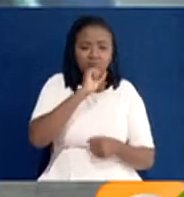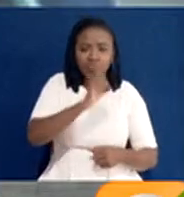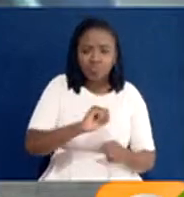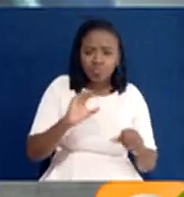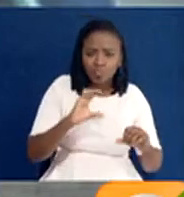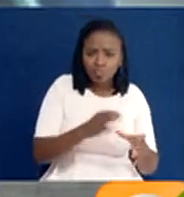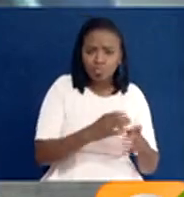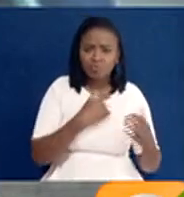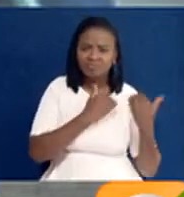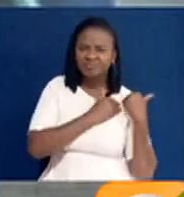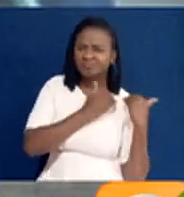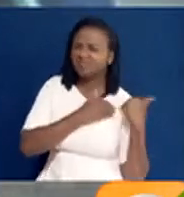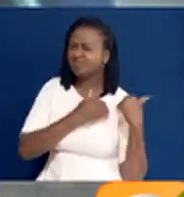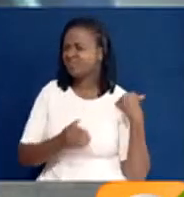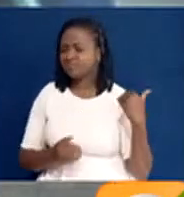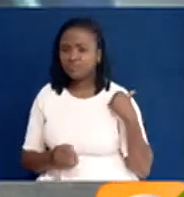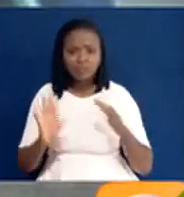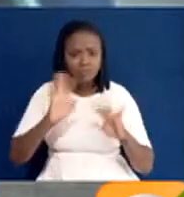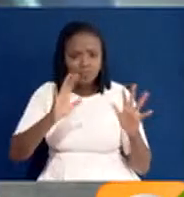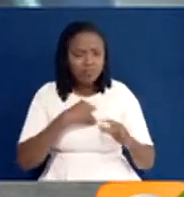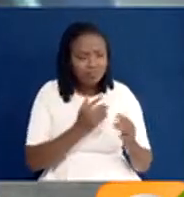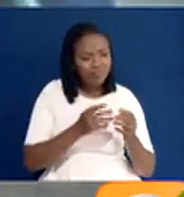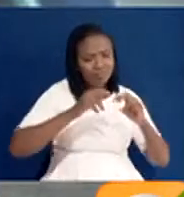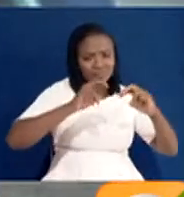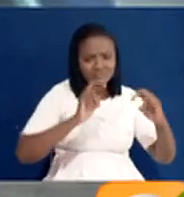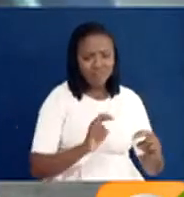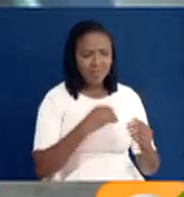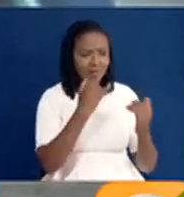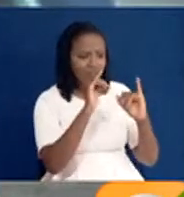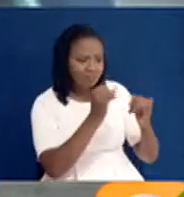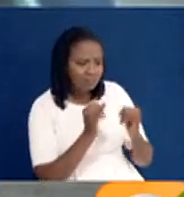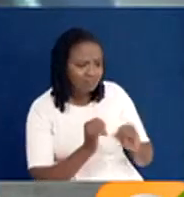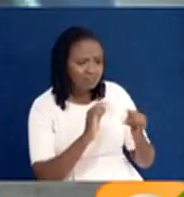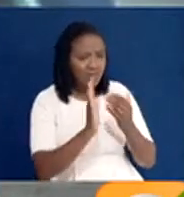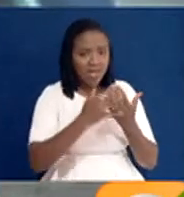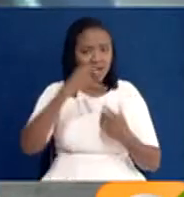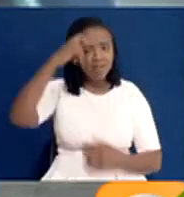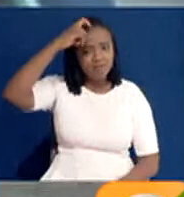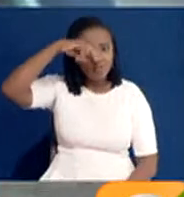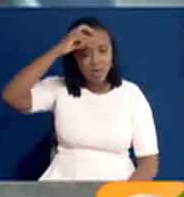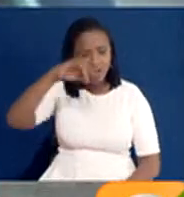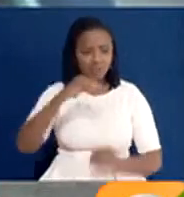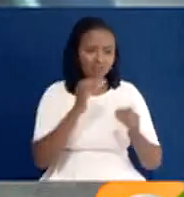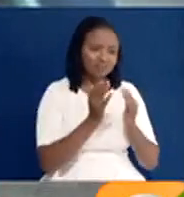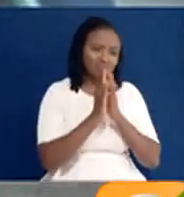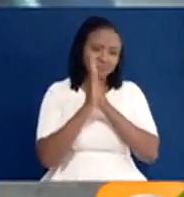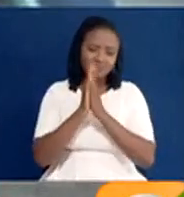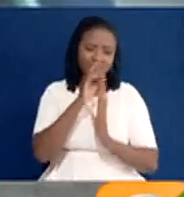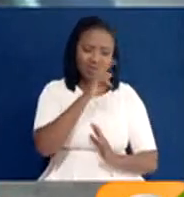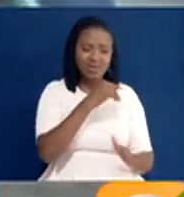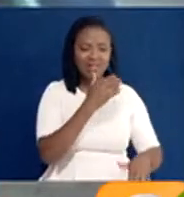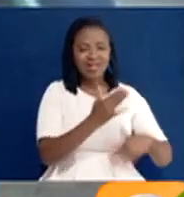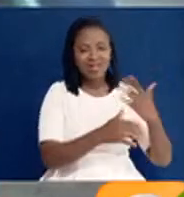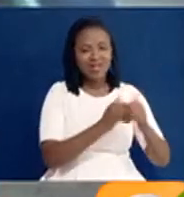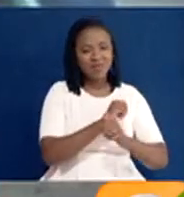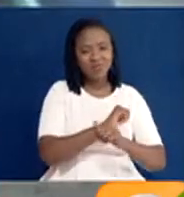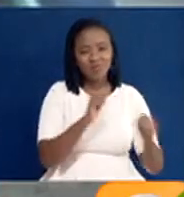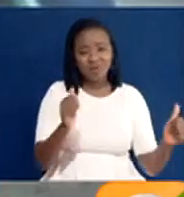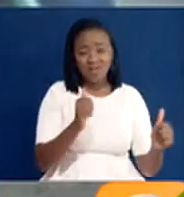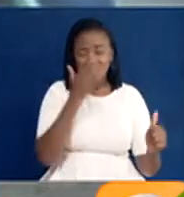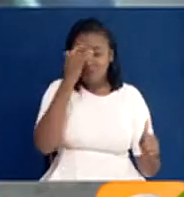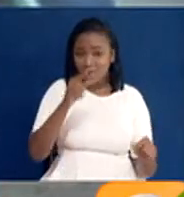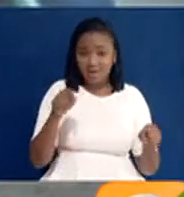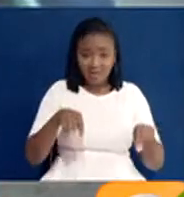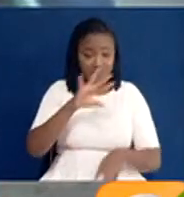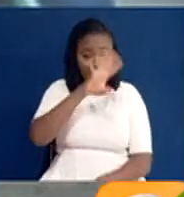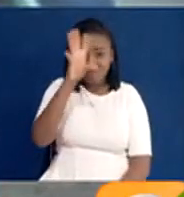should be collecting their blessings and wisdom and pray for a good ending for them and for us. It is